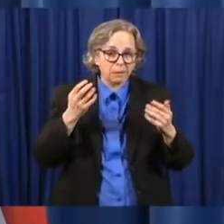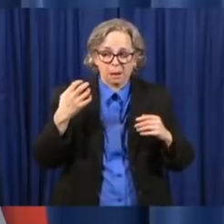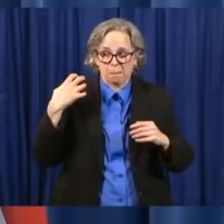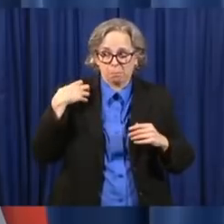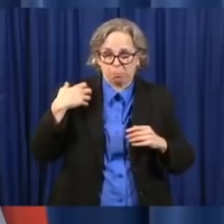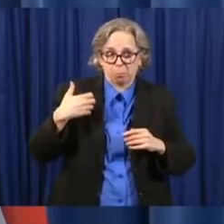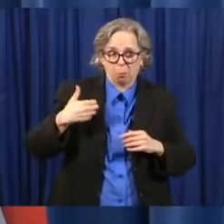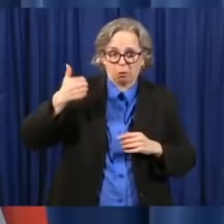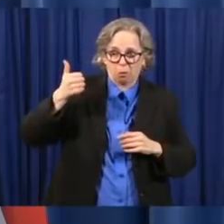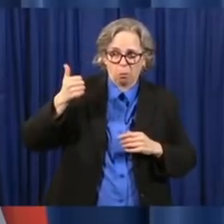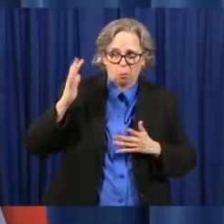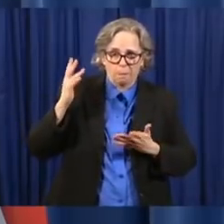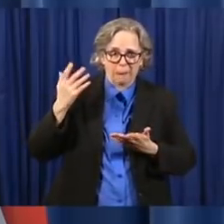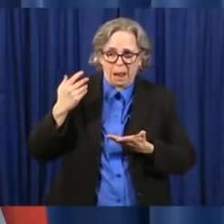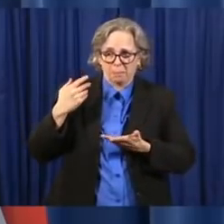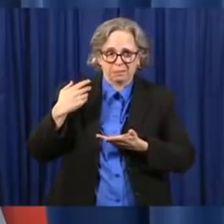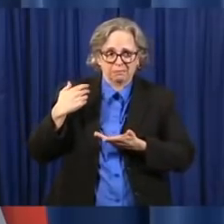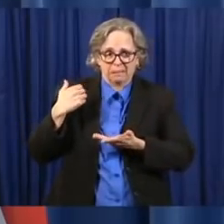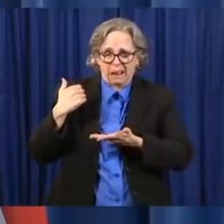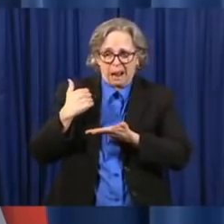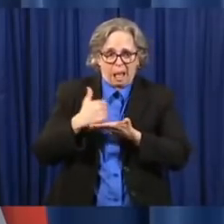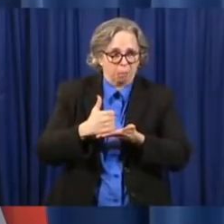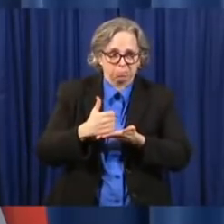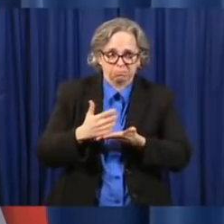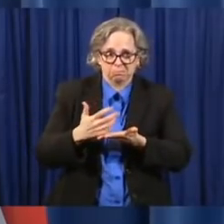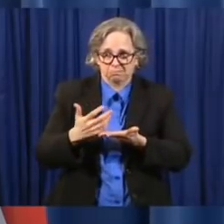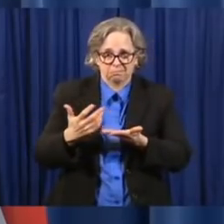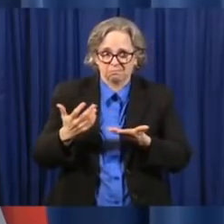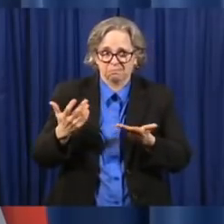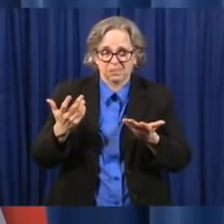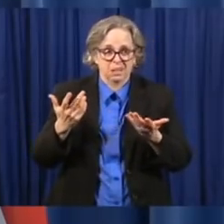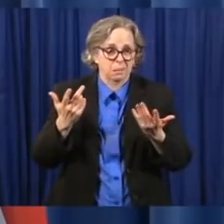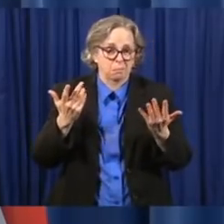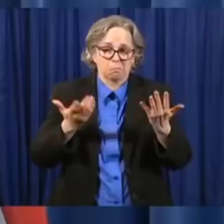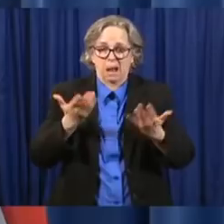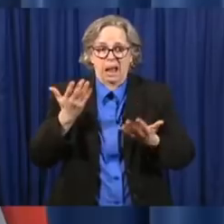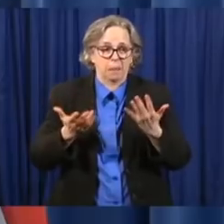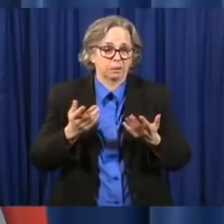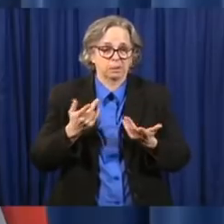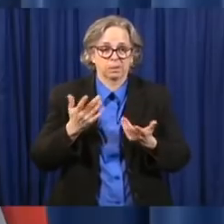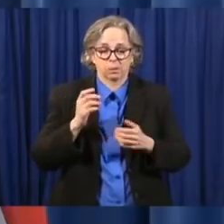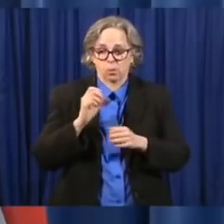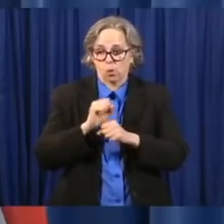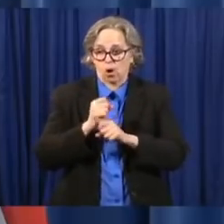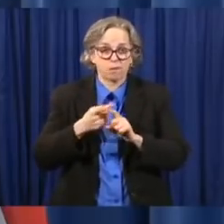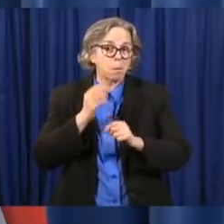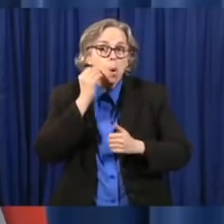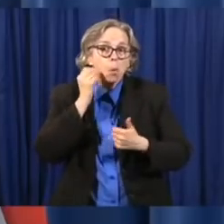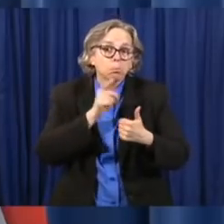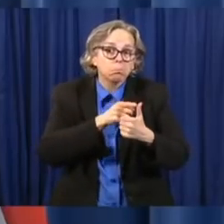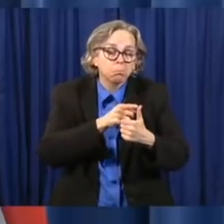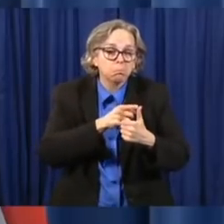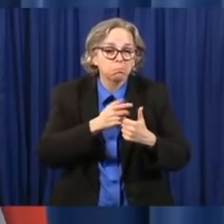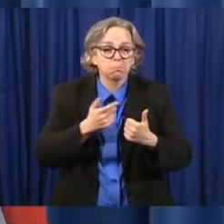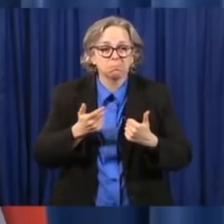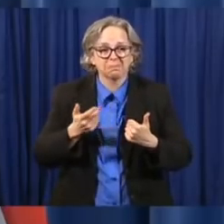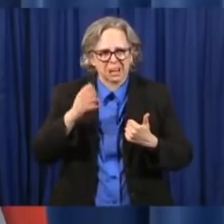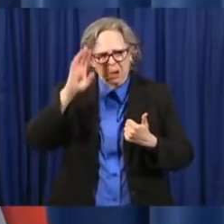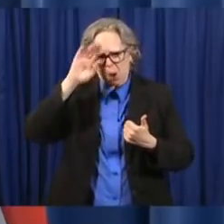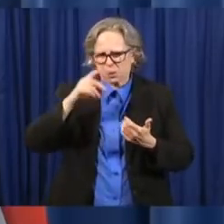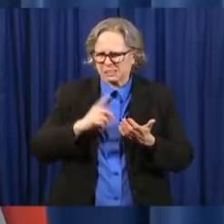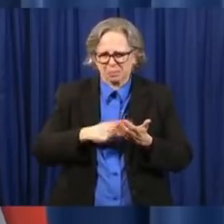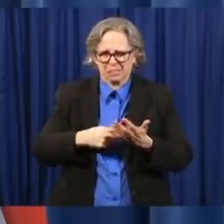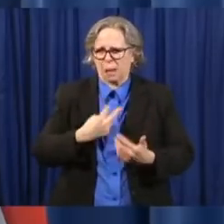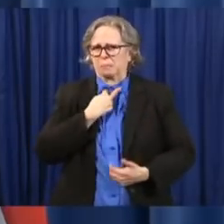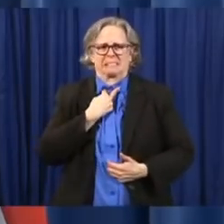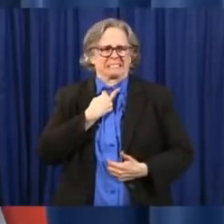person figure out, can they work from home? I know that's, you know, doesn't always work. It doesn't work in retail, as you point out.